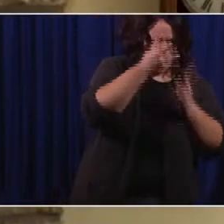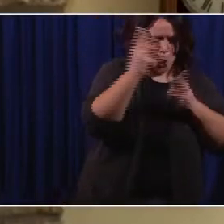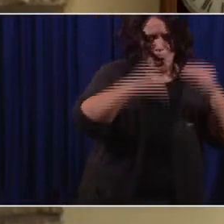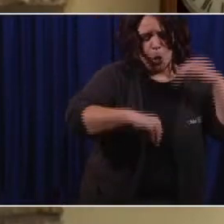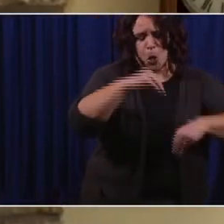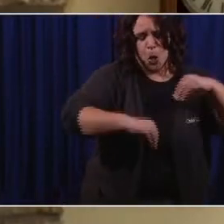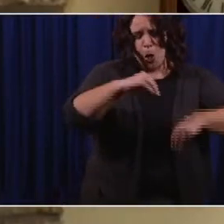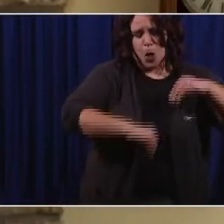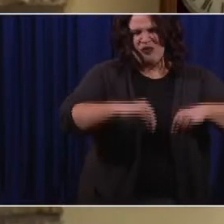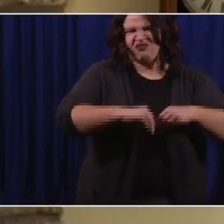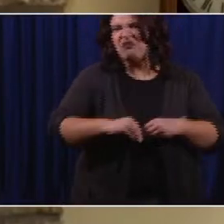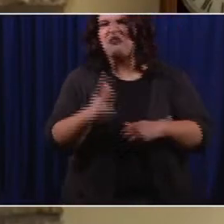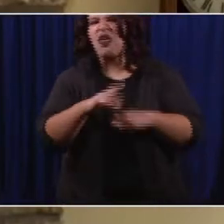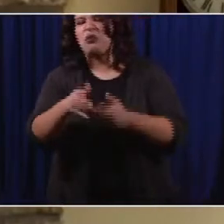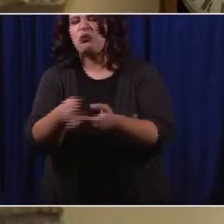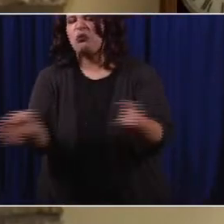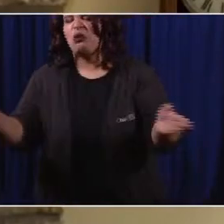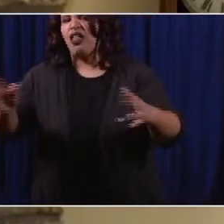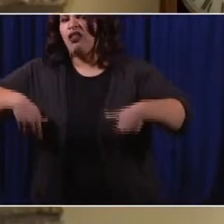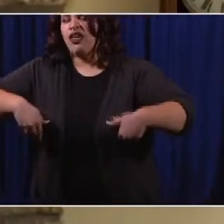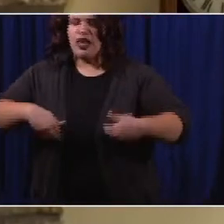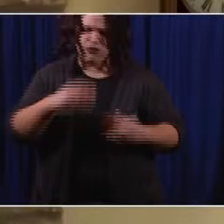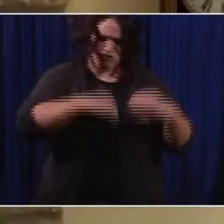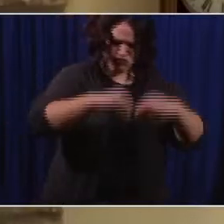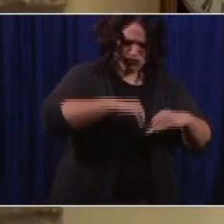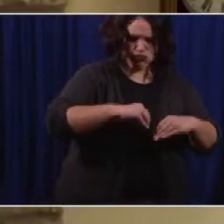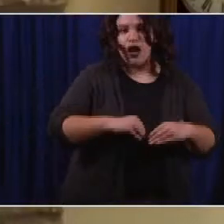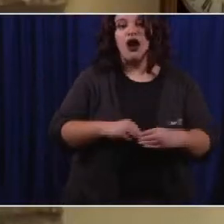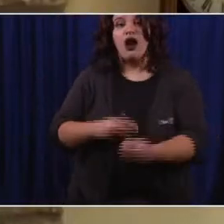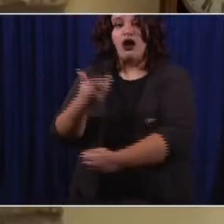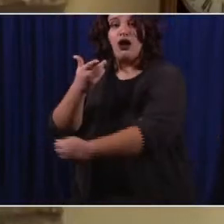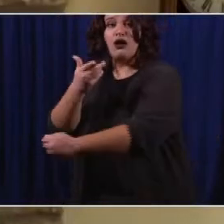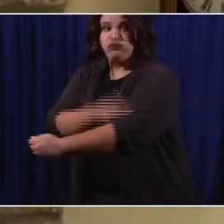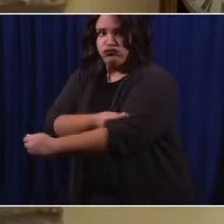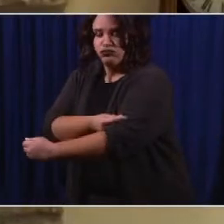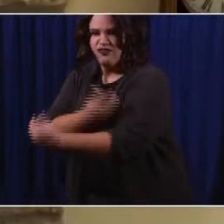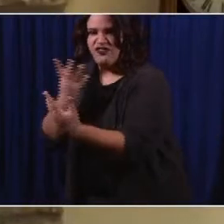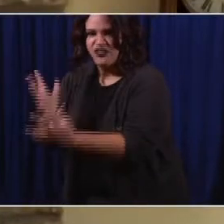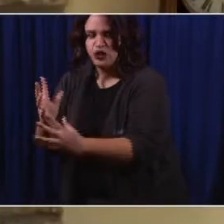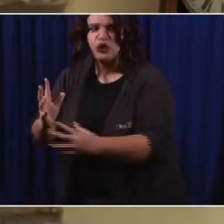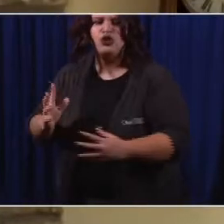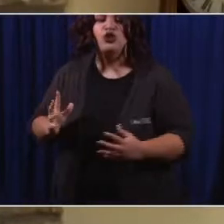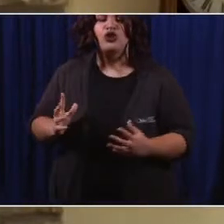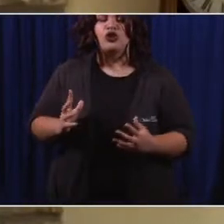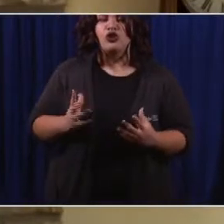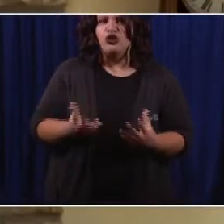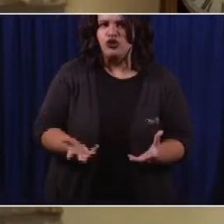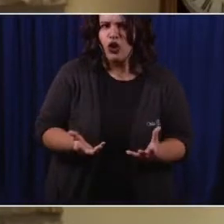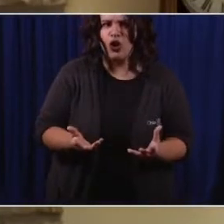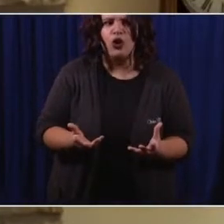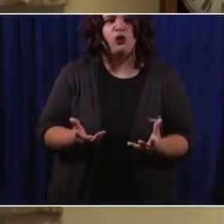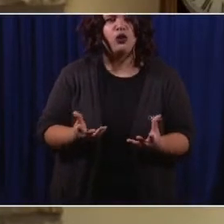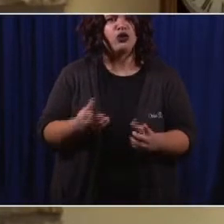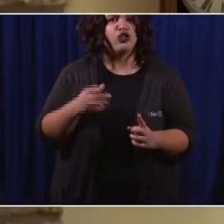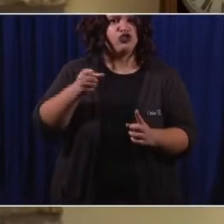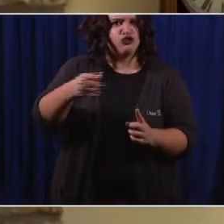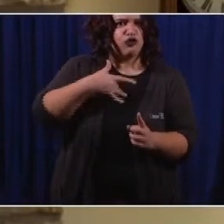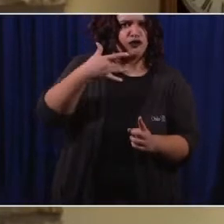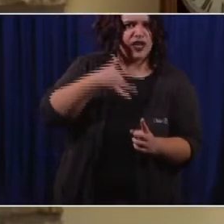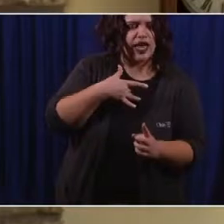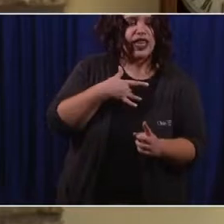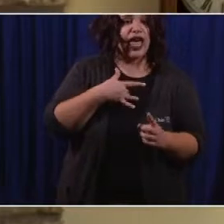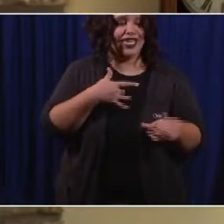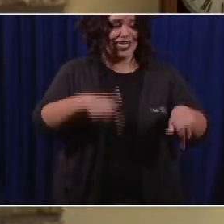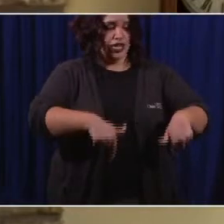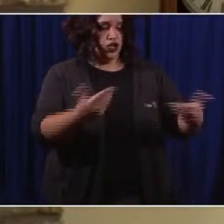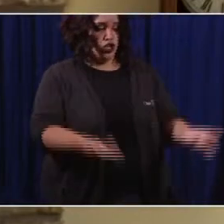curious what your efforts or the health department's efforts are to improve treatments in Ohio such that they might be more in line with the